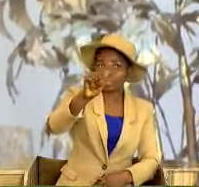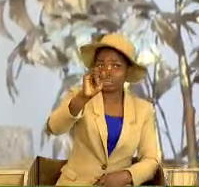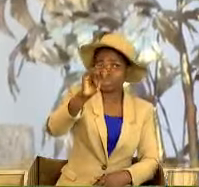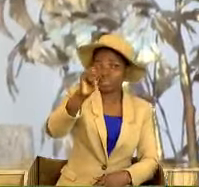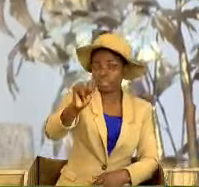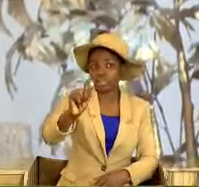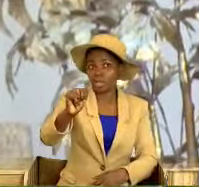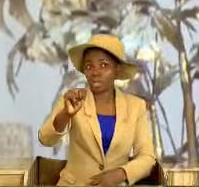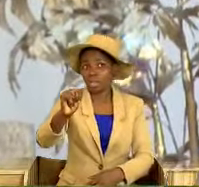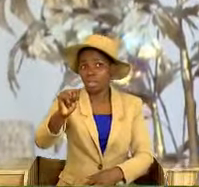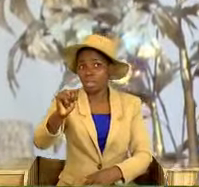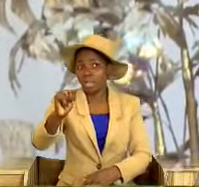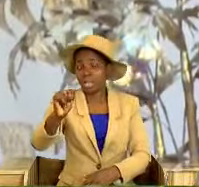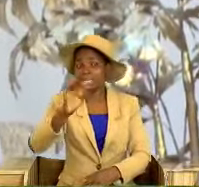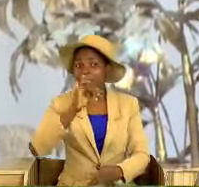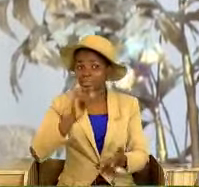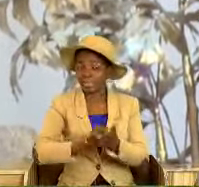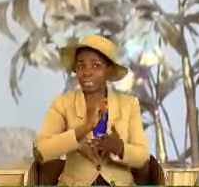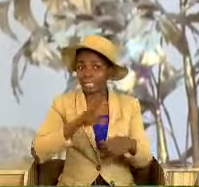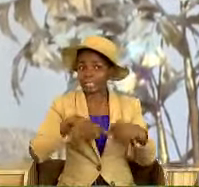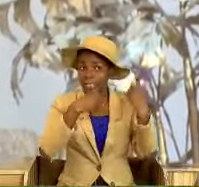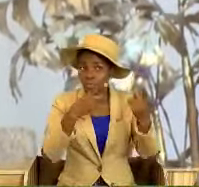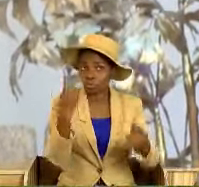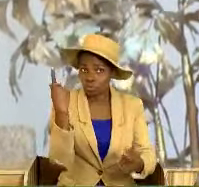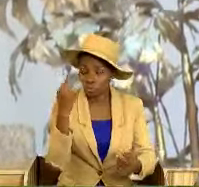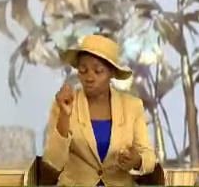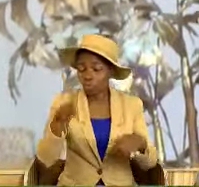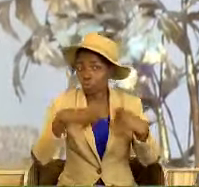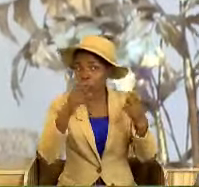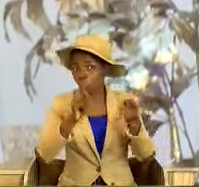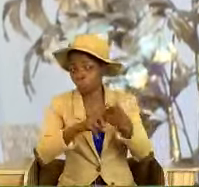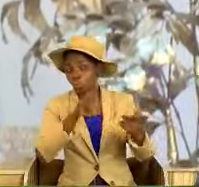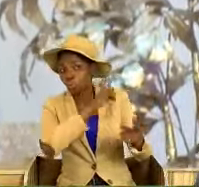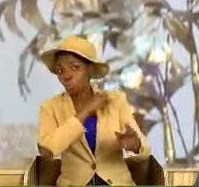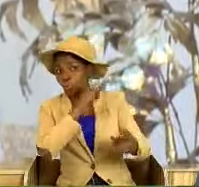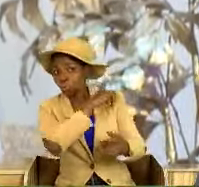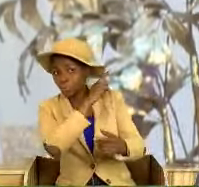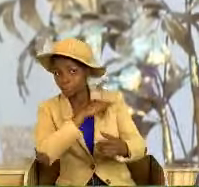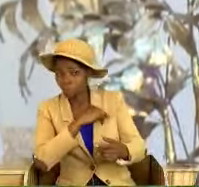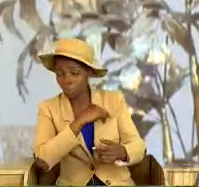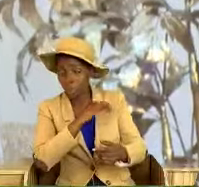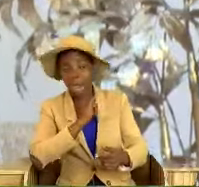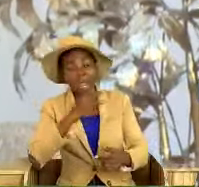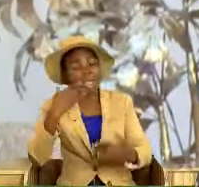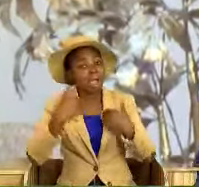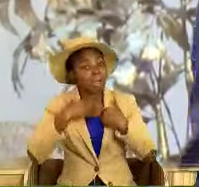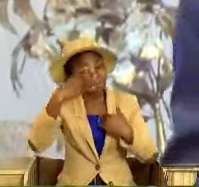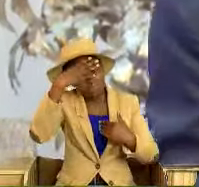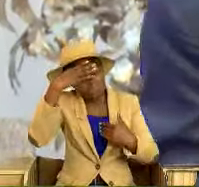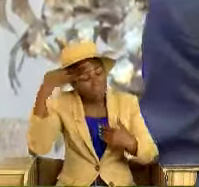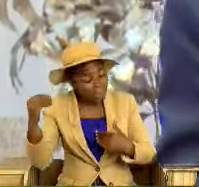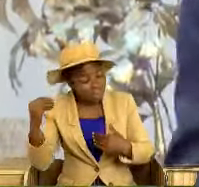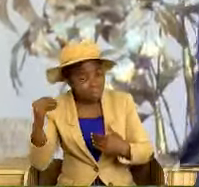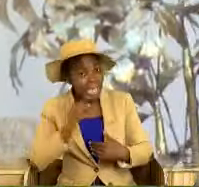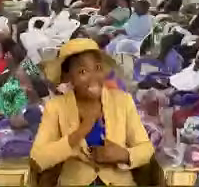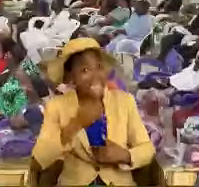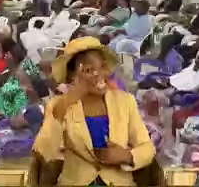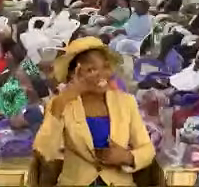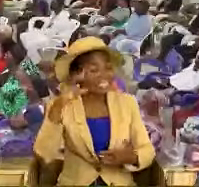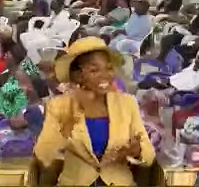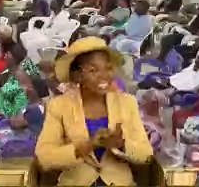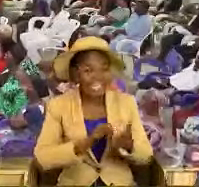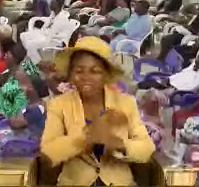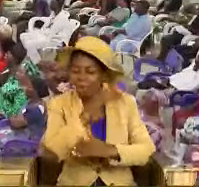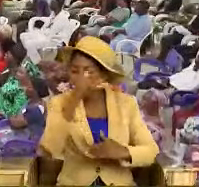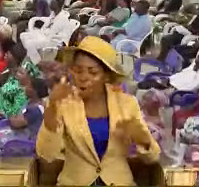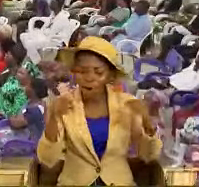Thursday I remembered I had a section and I realized that all the pain has gone for two months now I've